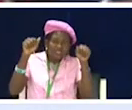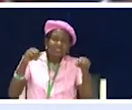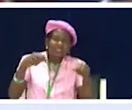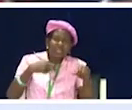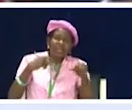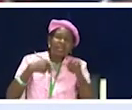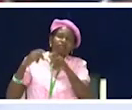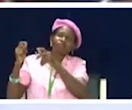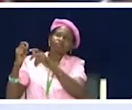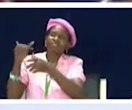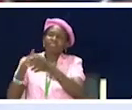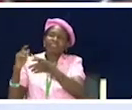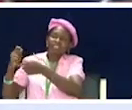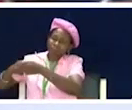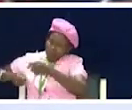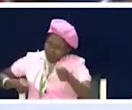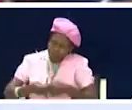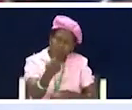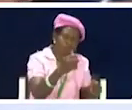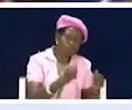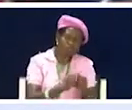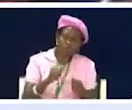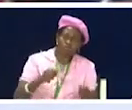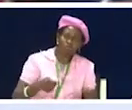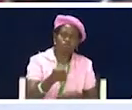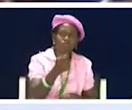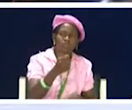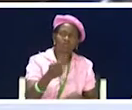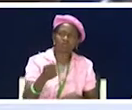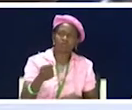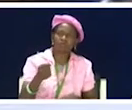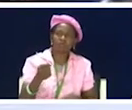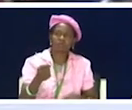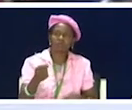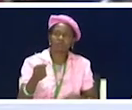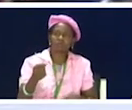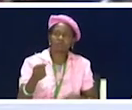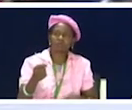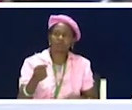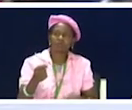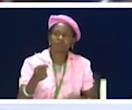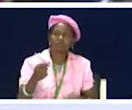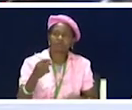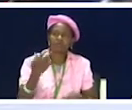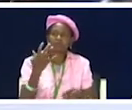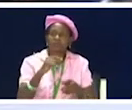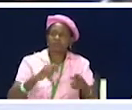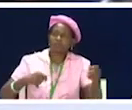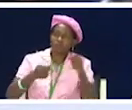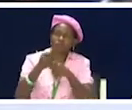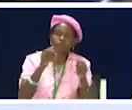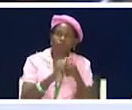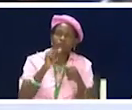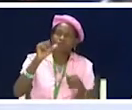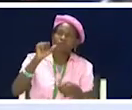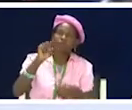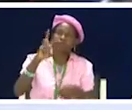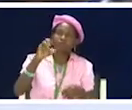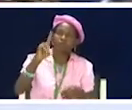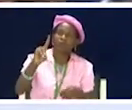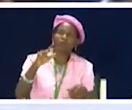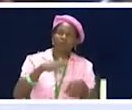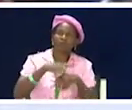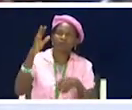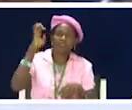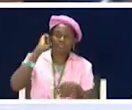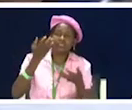thrust him through with the sword. After all, they still did that with a spear when, even after he had died,